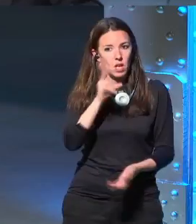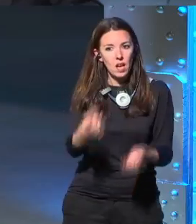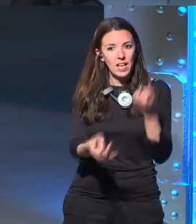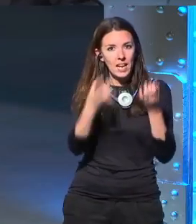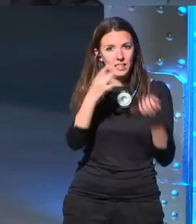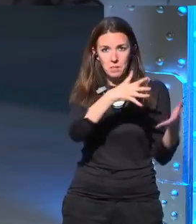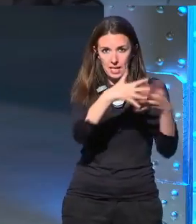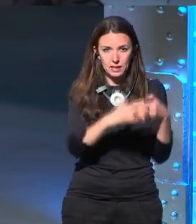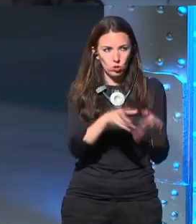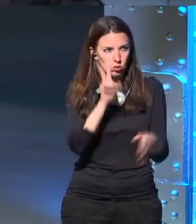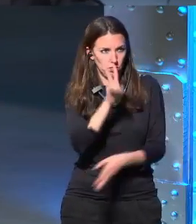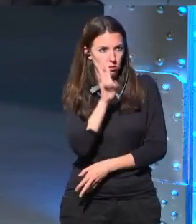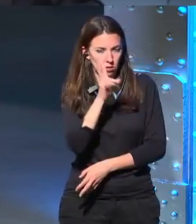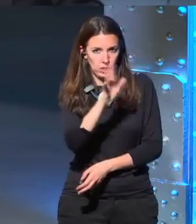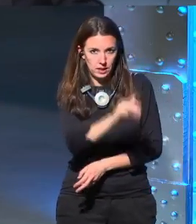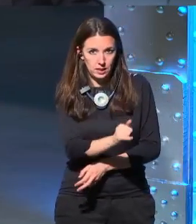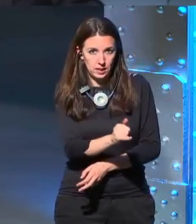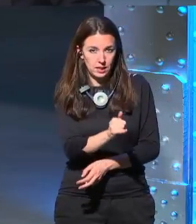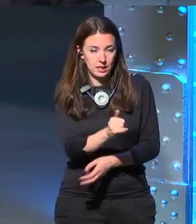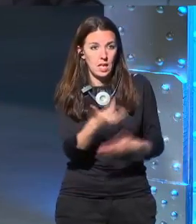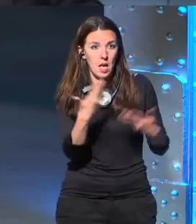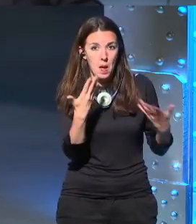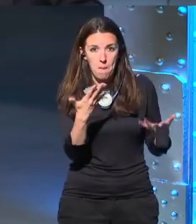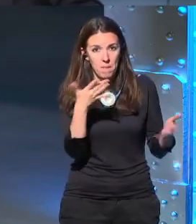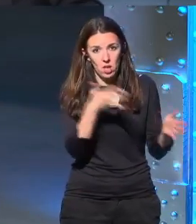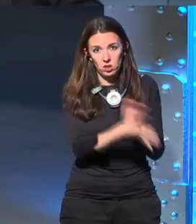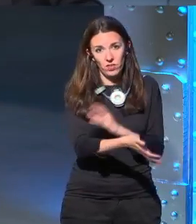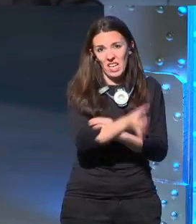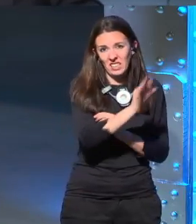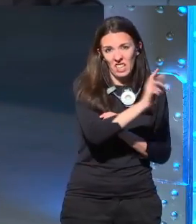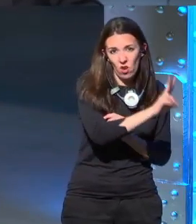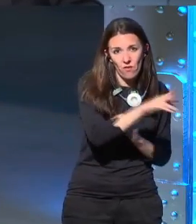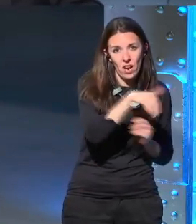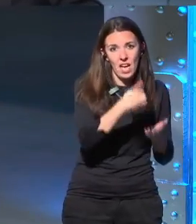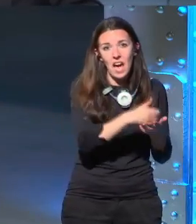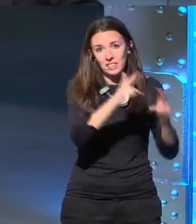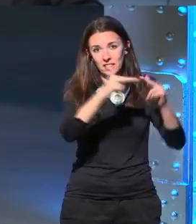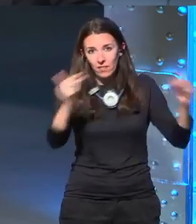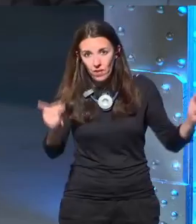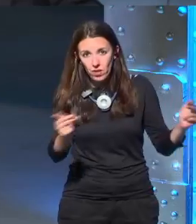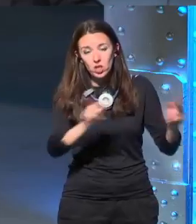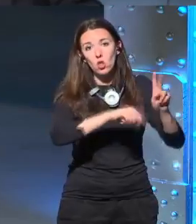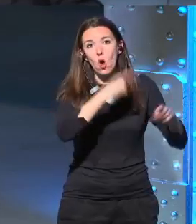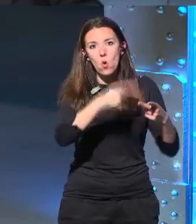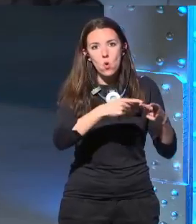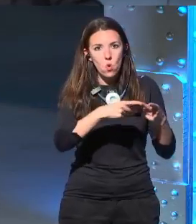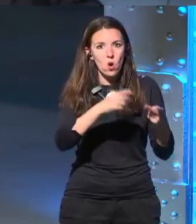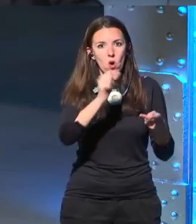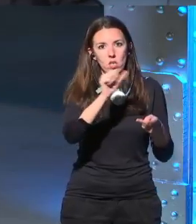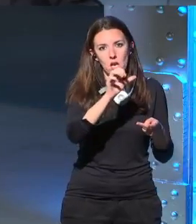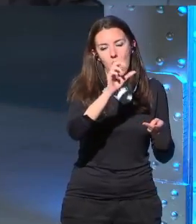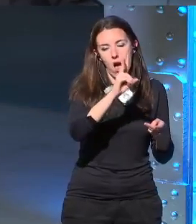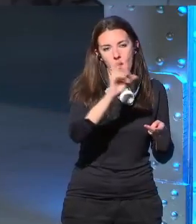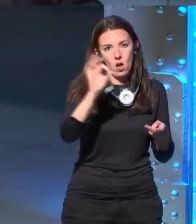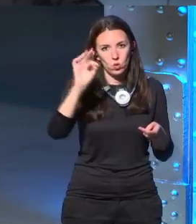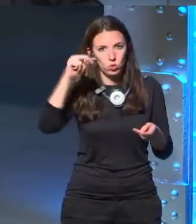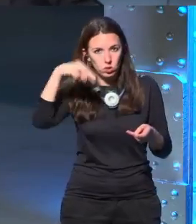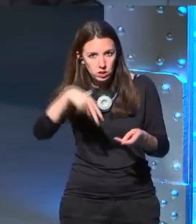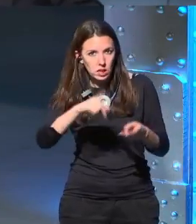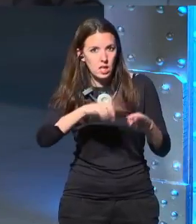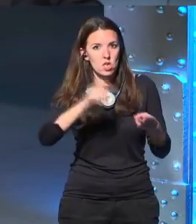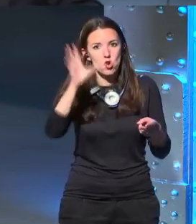Silicon Valley to San Francisco, obviously, but then to places like Austin and Nashville and